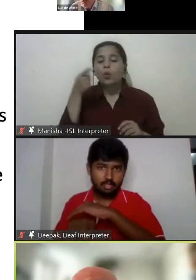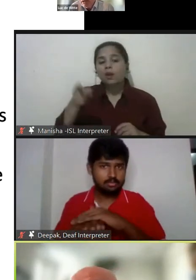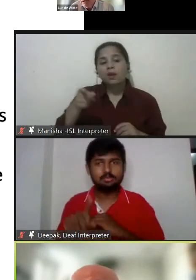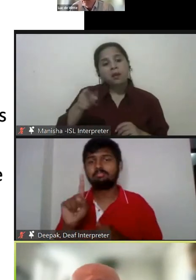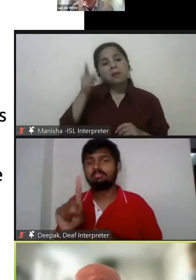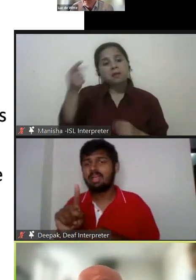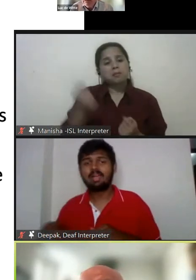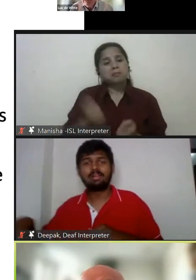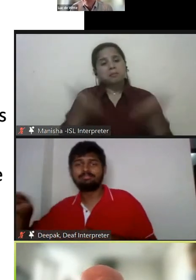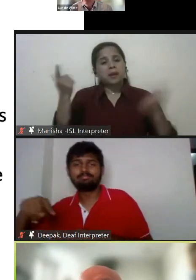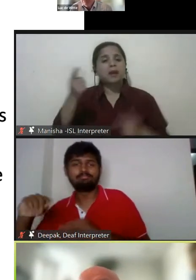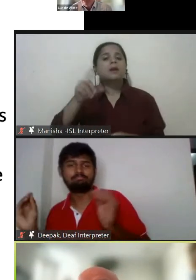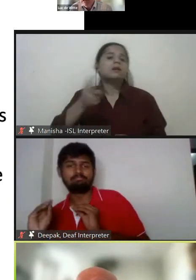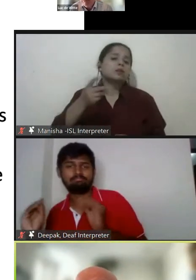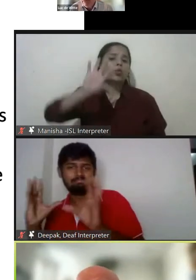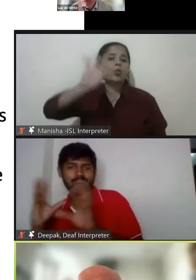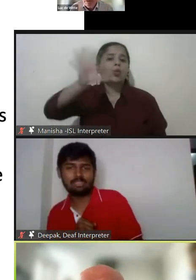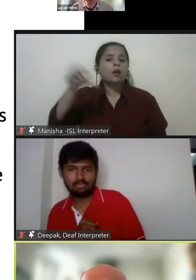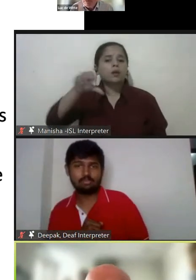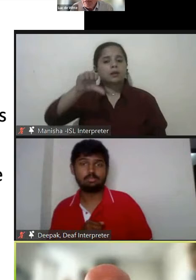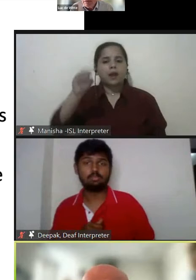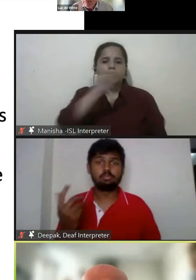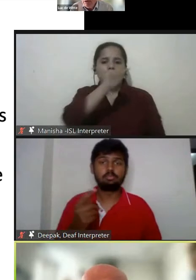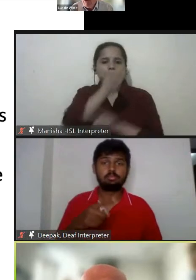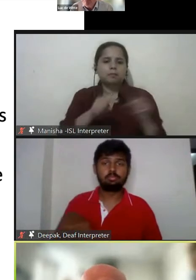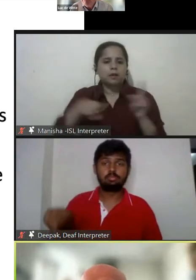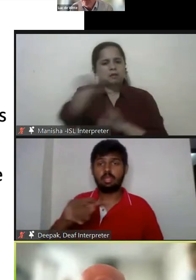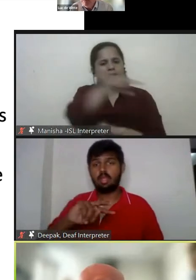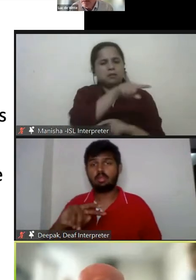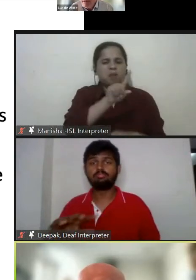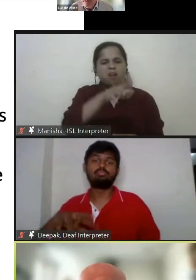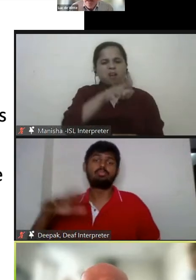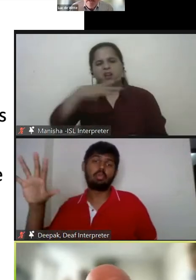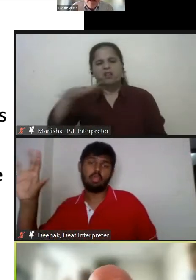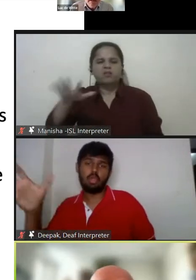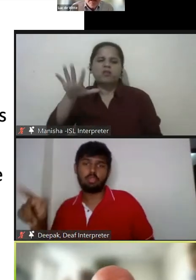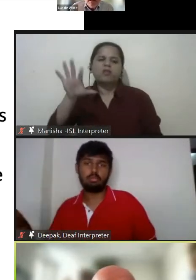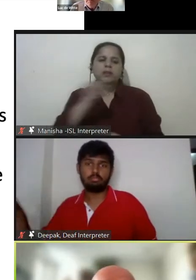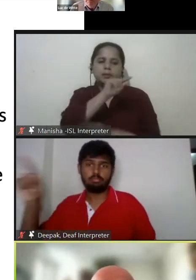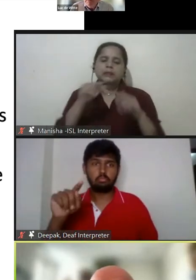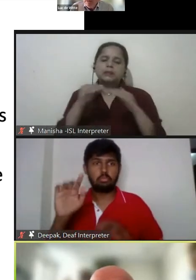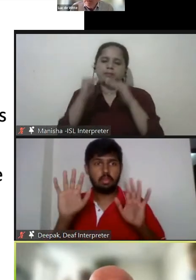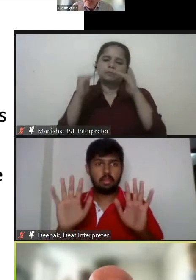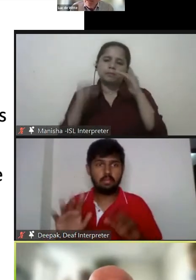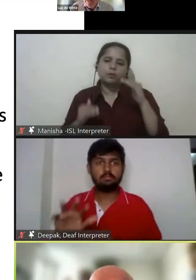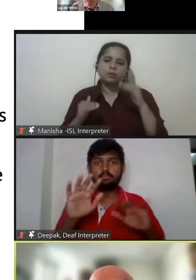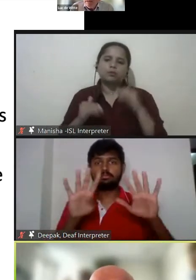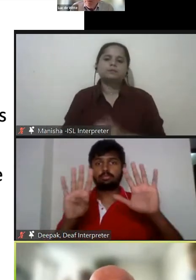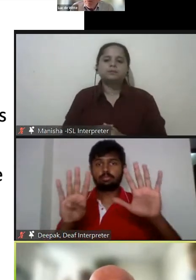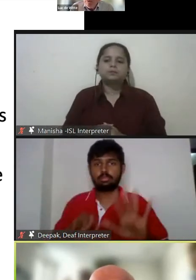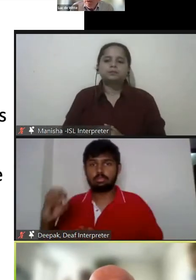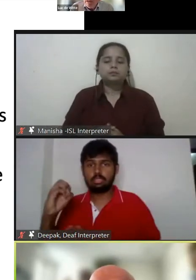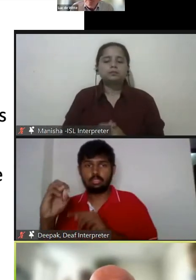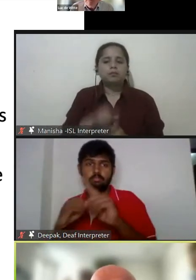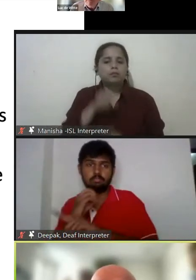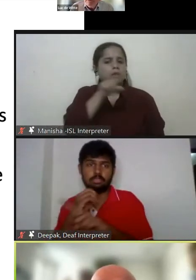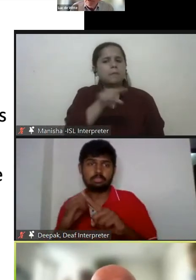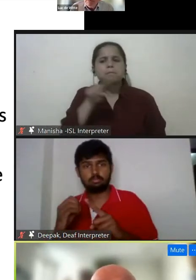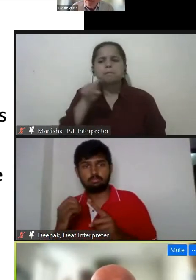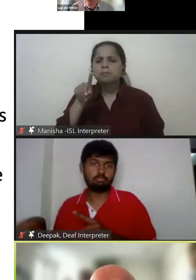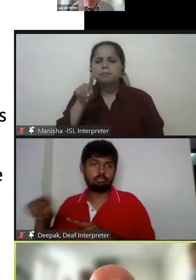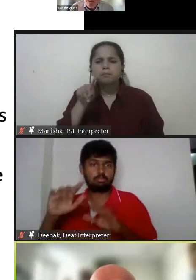about 90%, and well, the average is below 50. And that means that we really